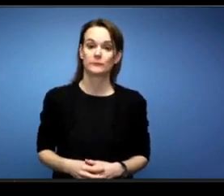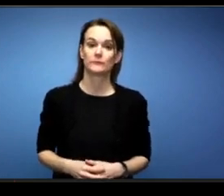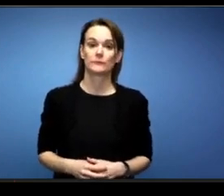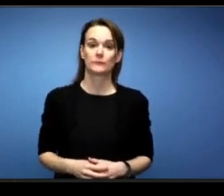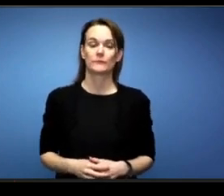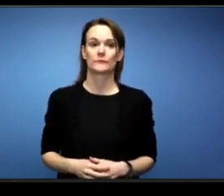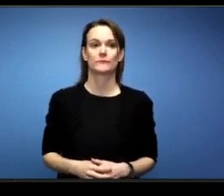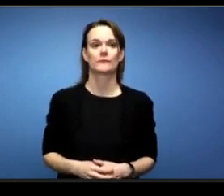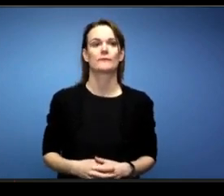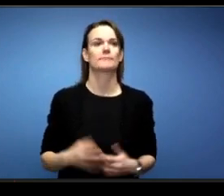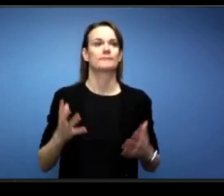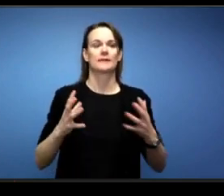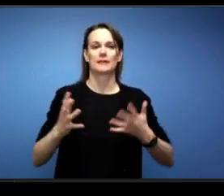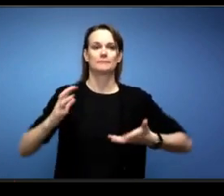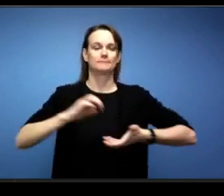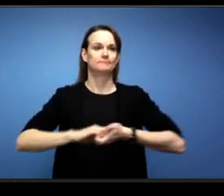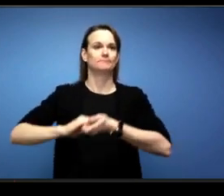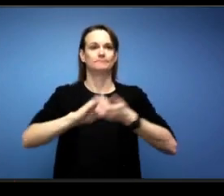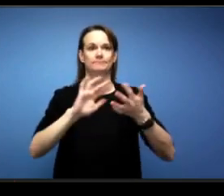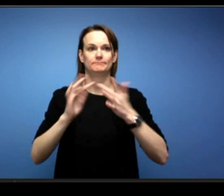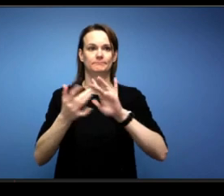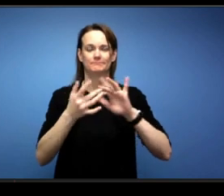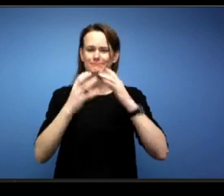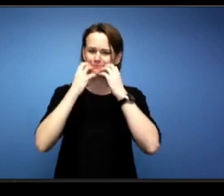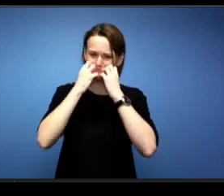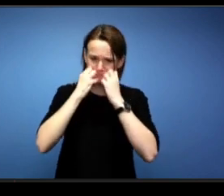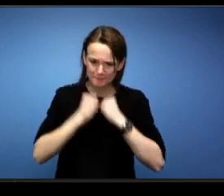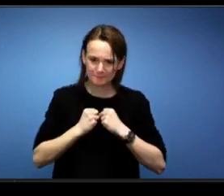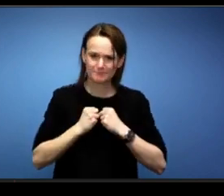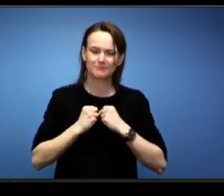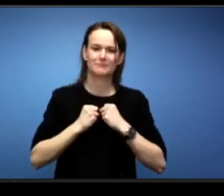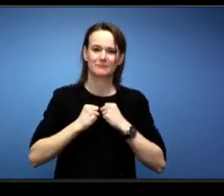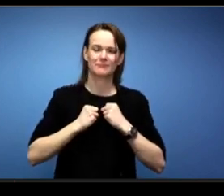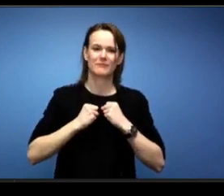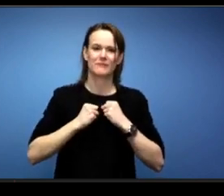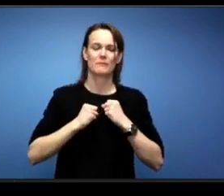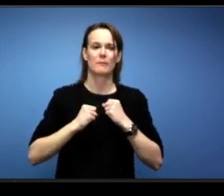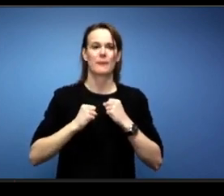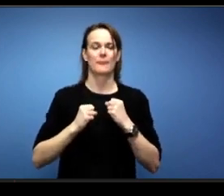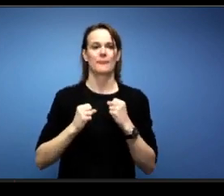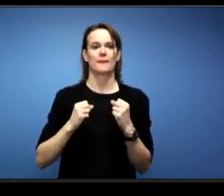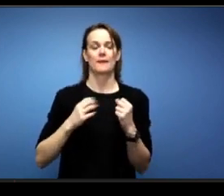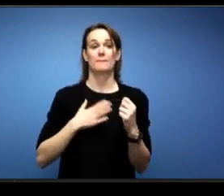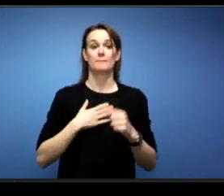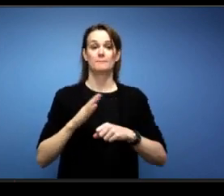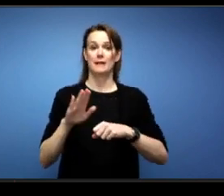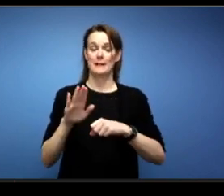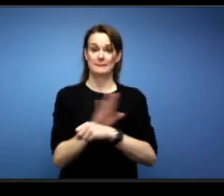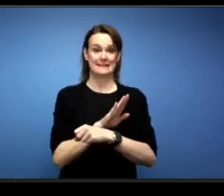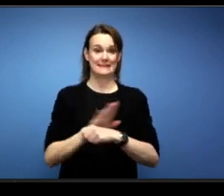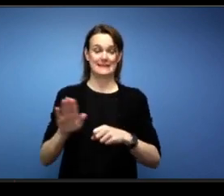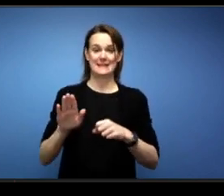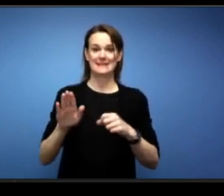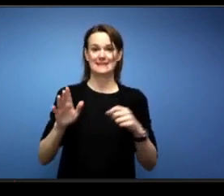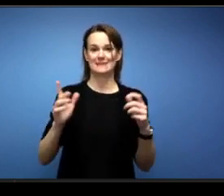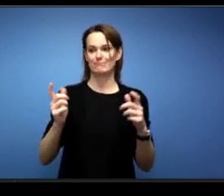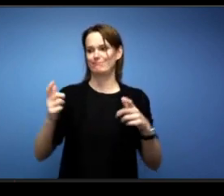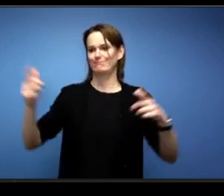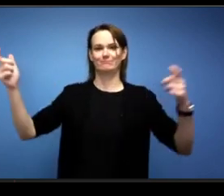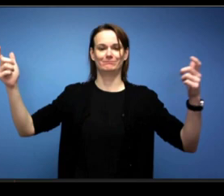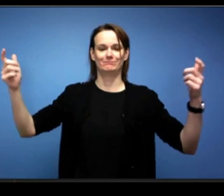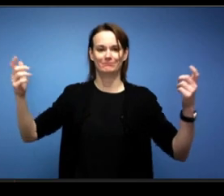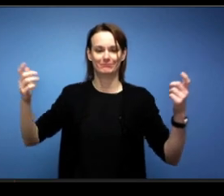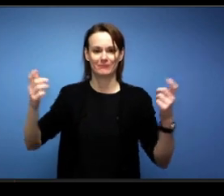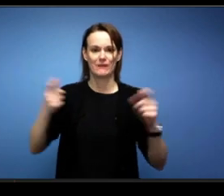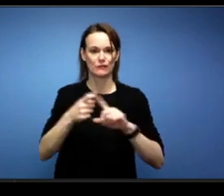is truly valuable. Networking has really expanded my business in ways that I hadn't planned.